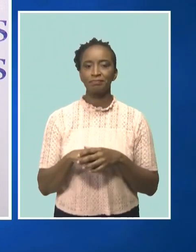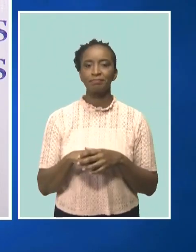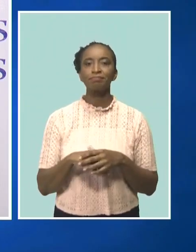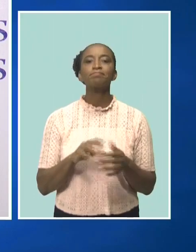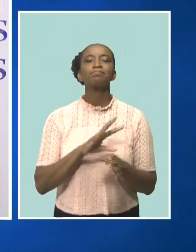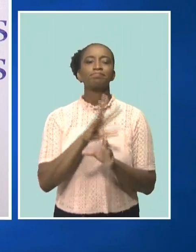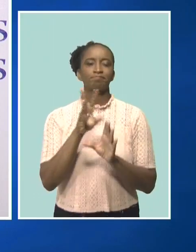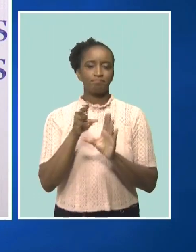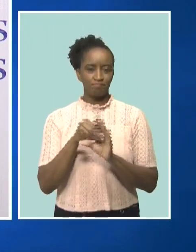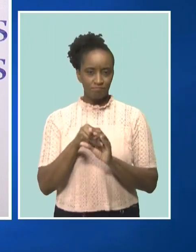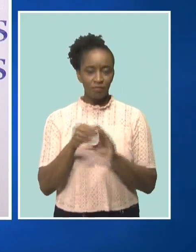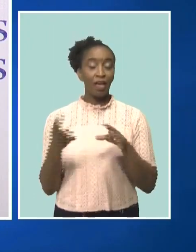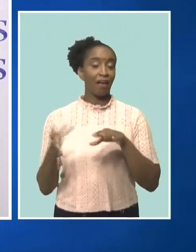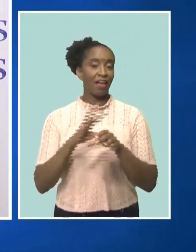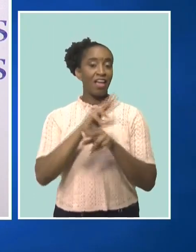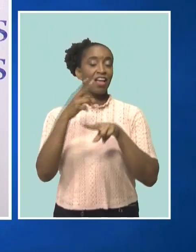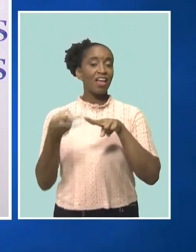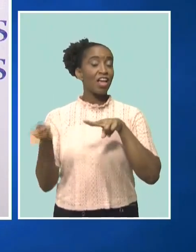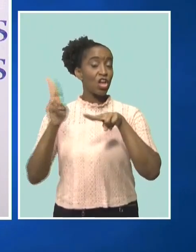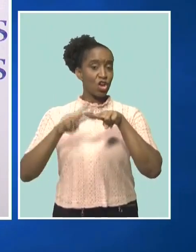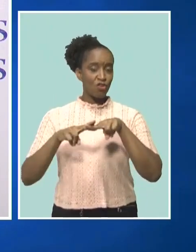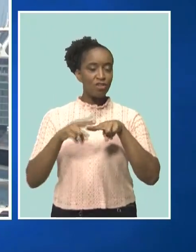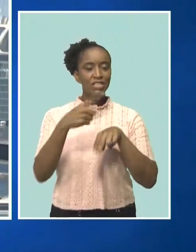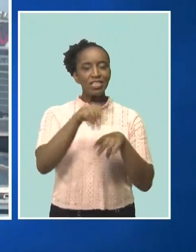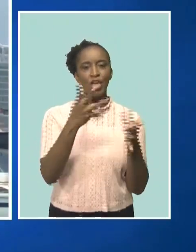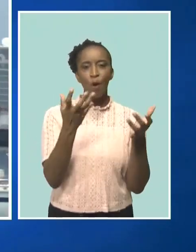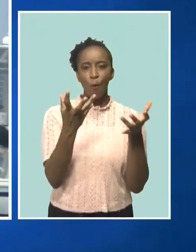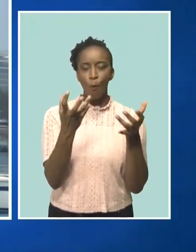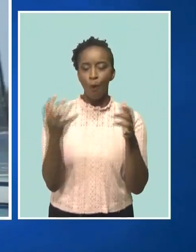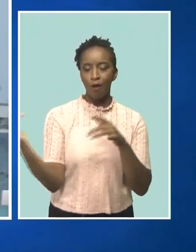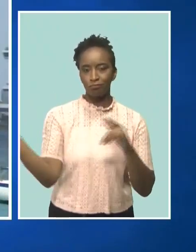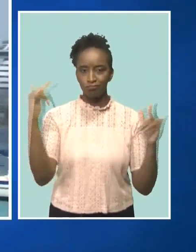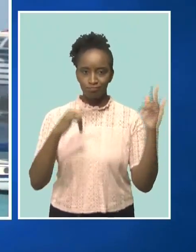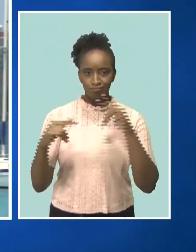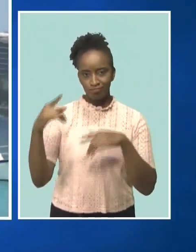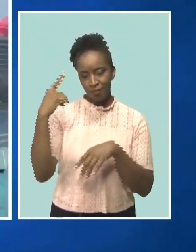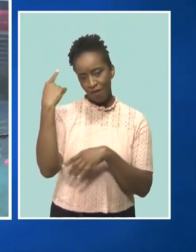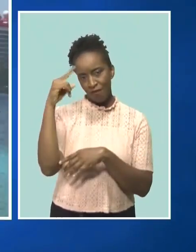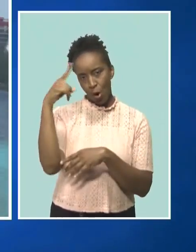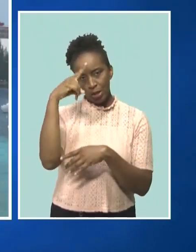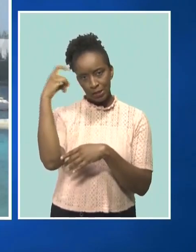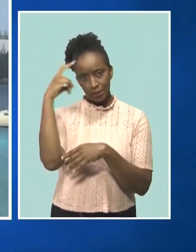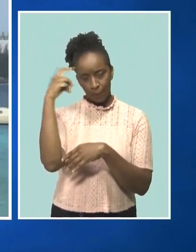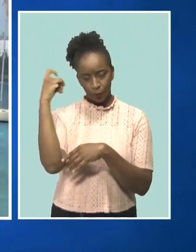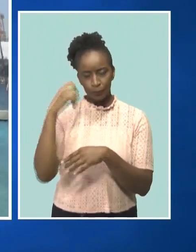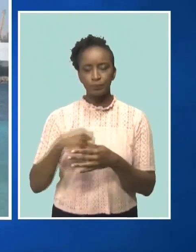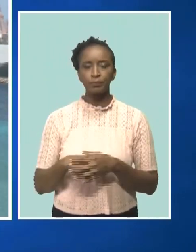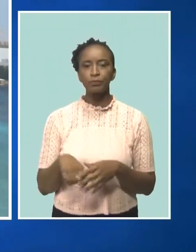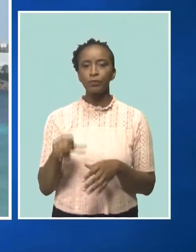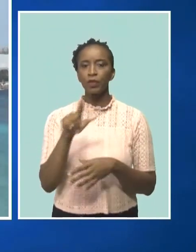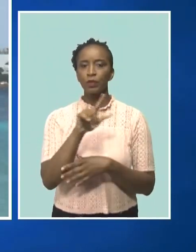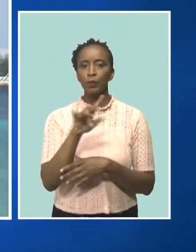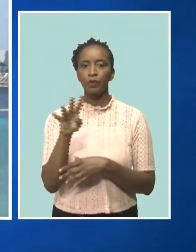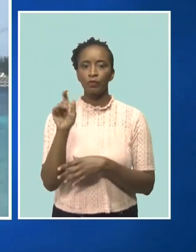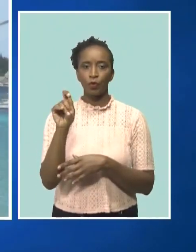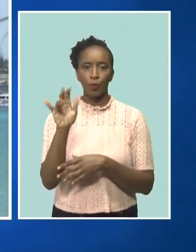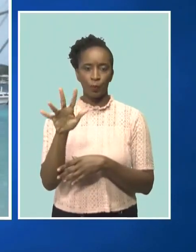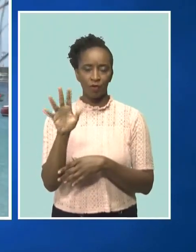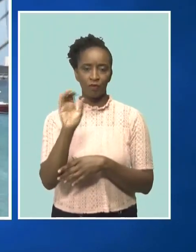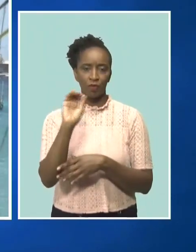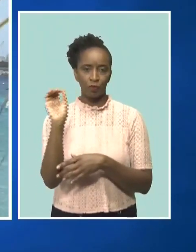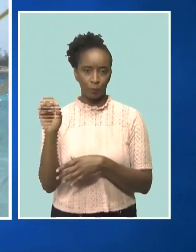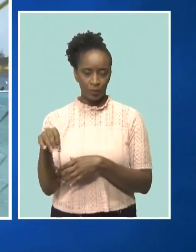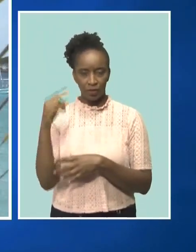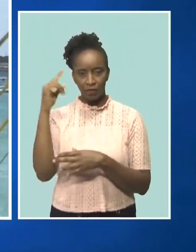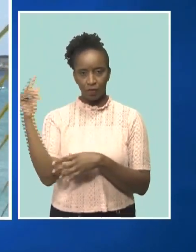to Barbados. Mr. Griffith adds that cruise arrivals experienced a 24.5% growth, while cruise calls